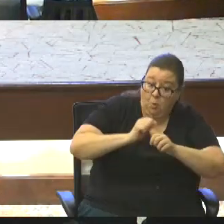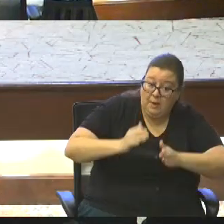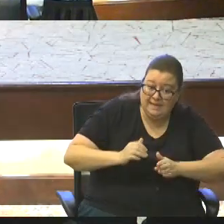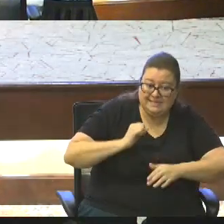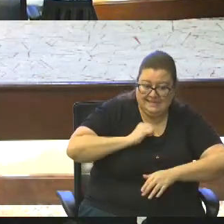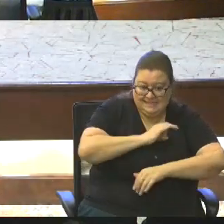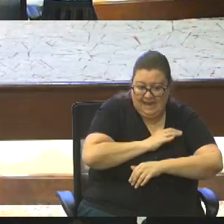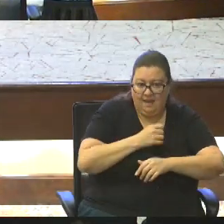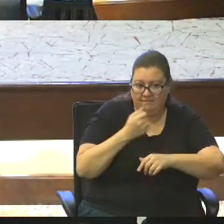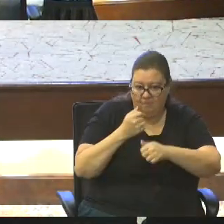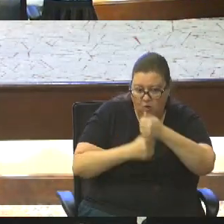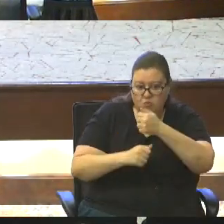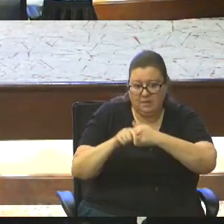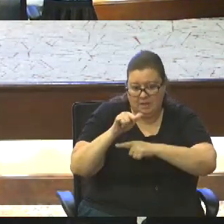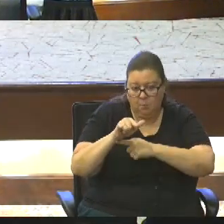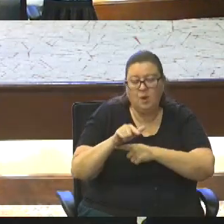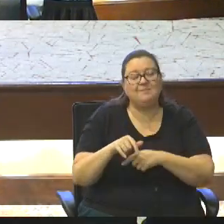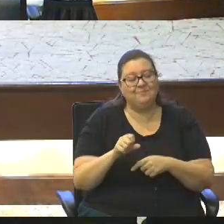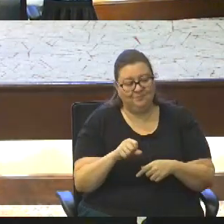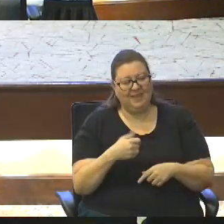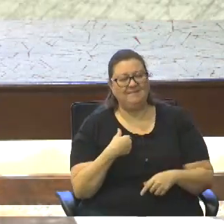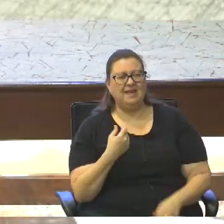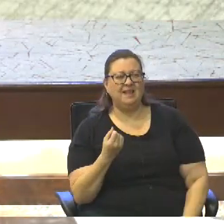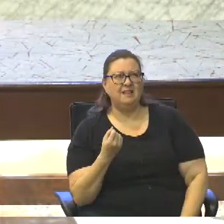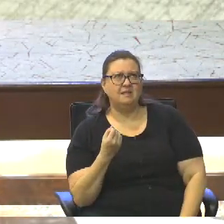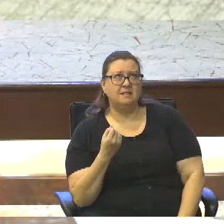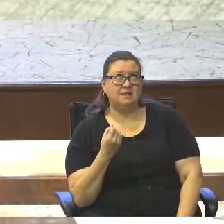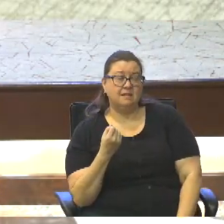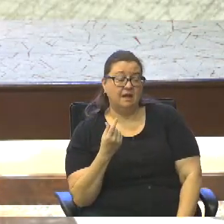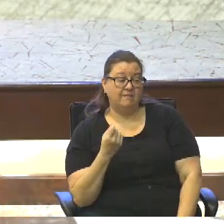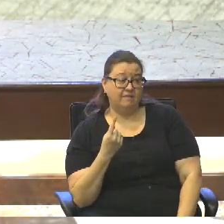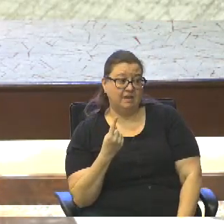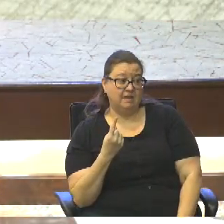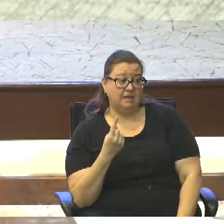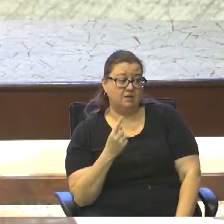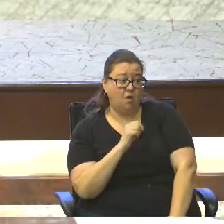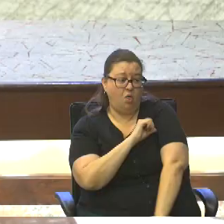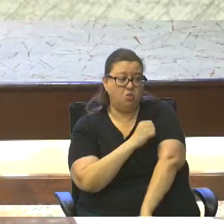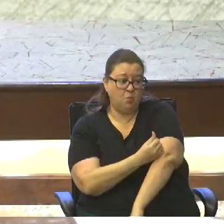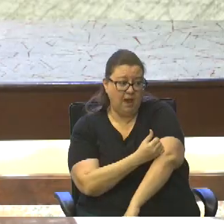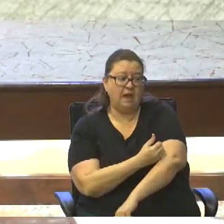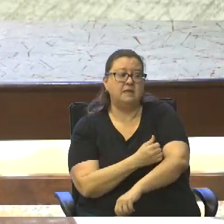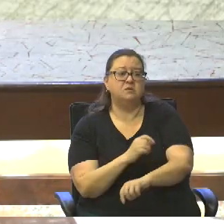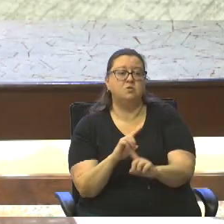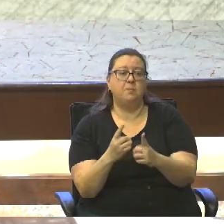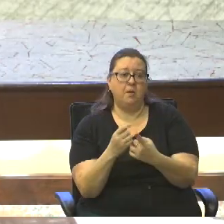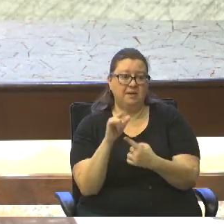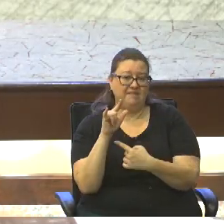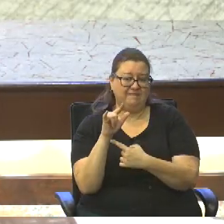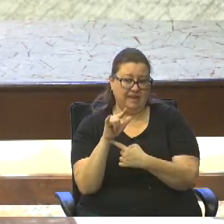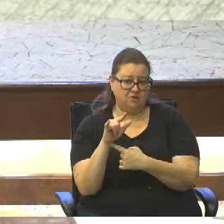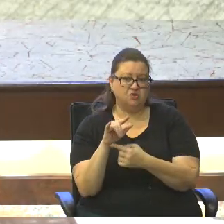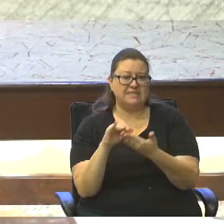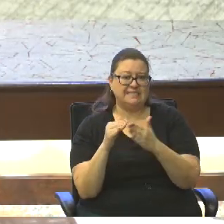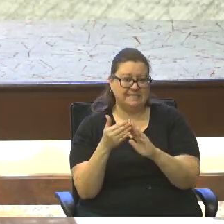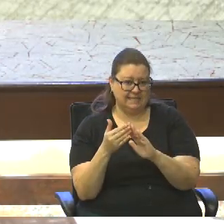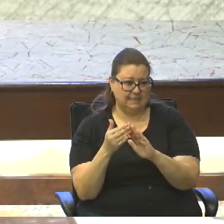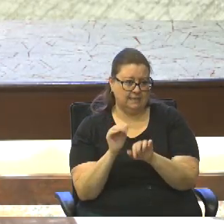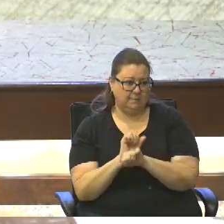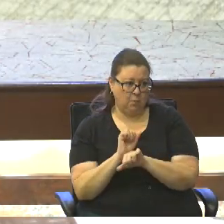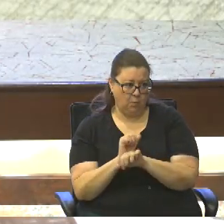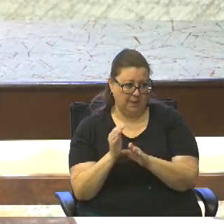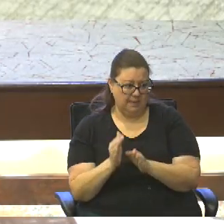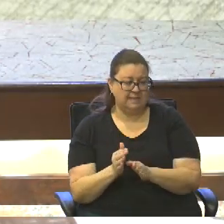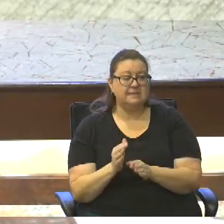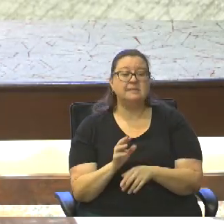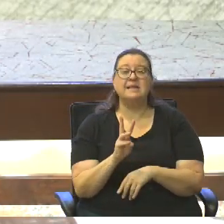Yeah, presently we've got 11, I believe, 11 authorized Department of Aviation positions that are city employees. There's about